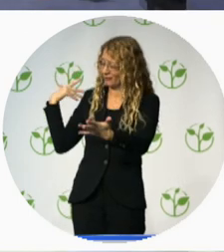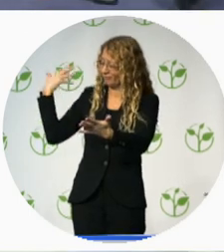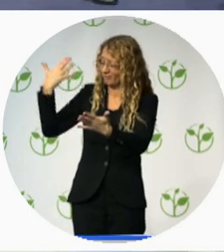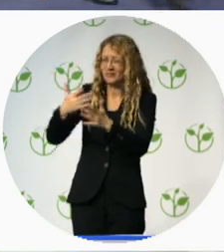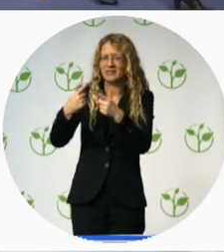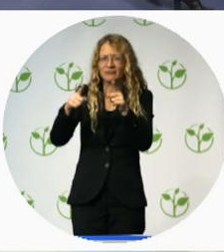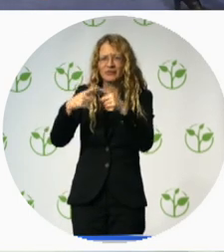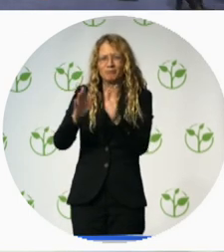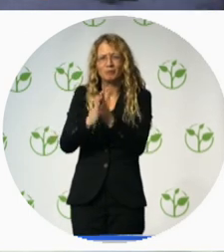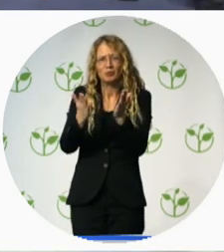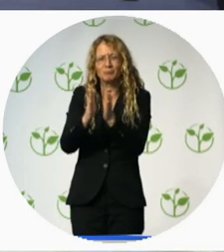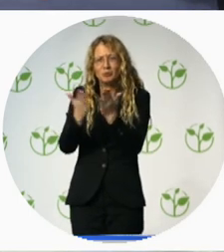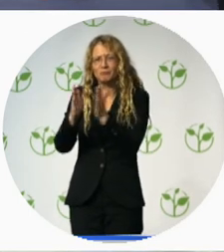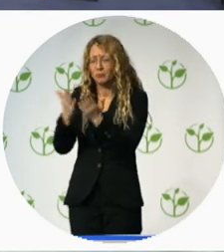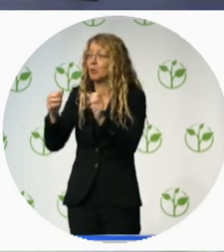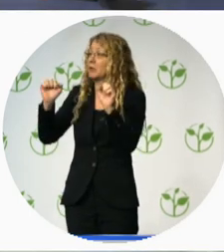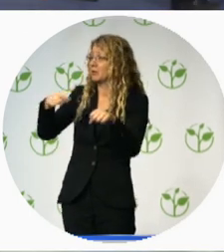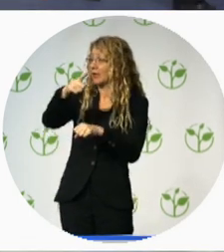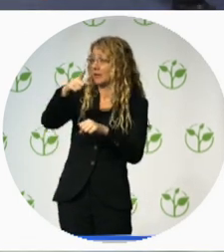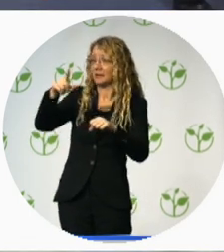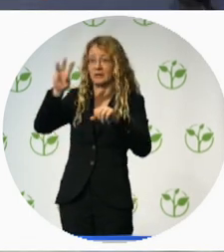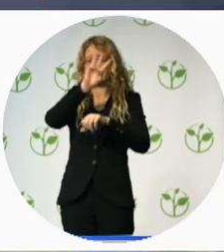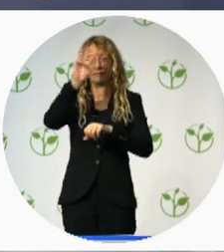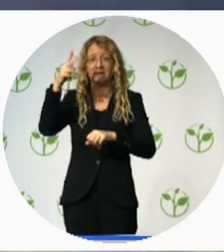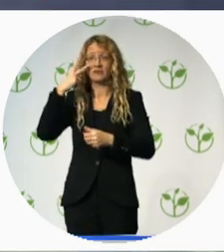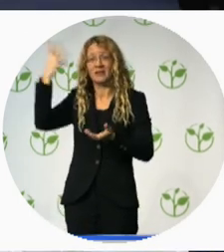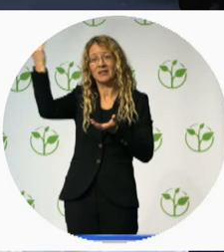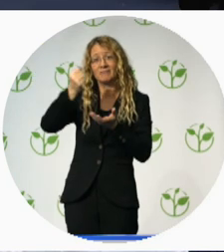municipalities, planning institutions, and the public.